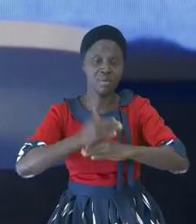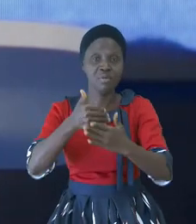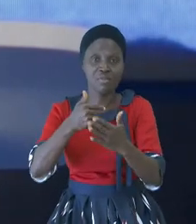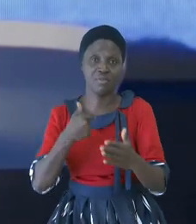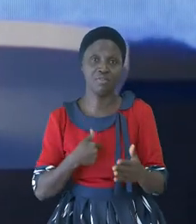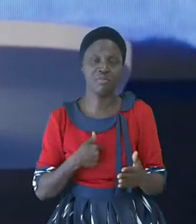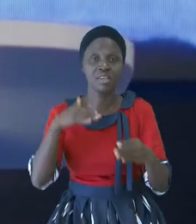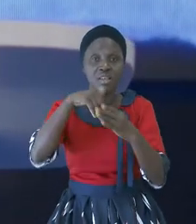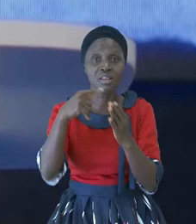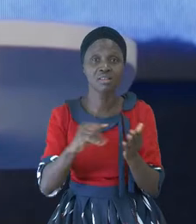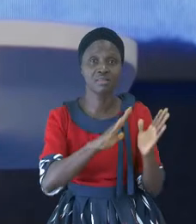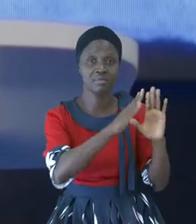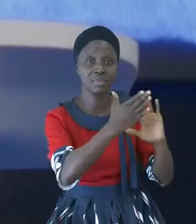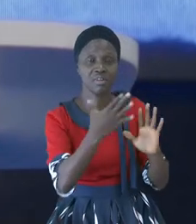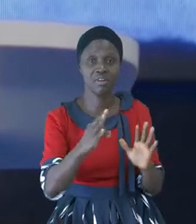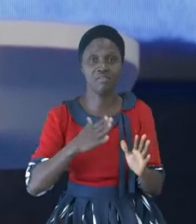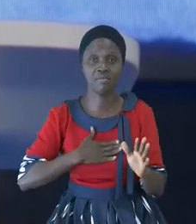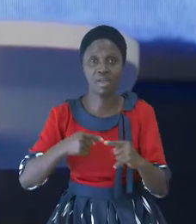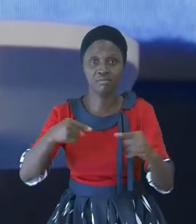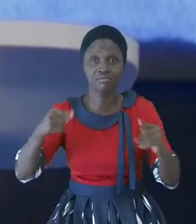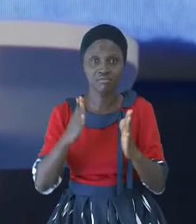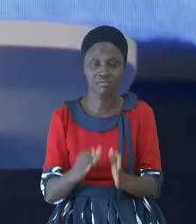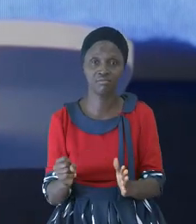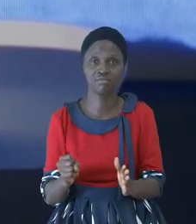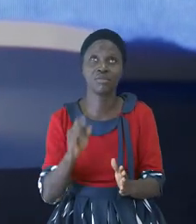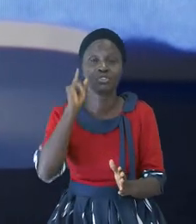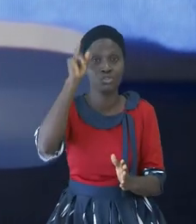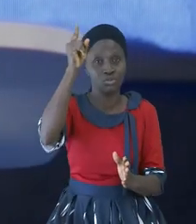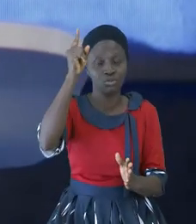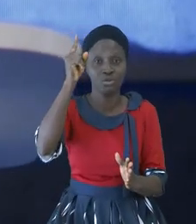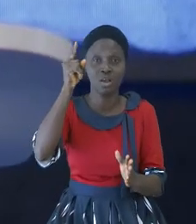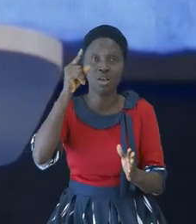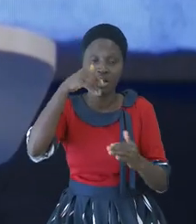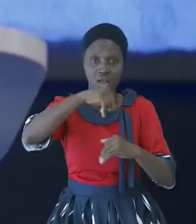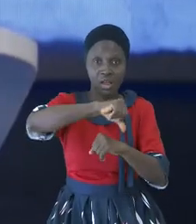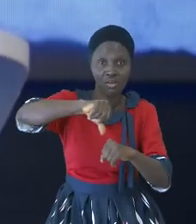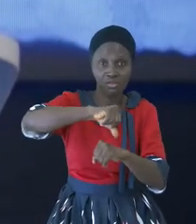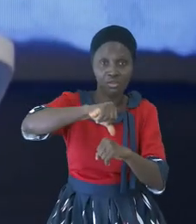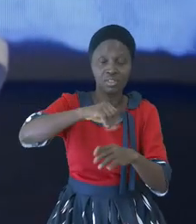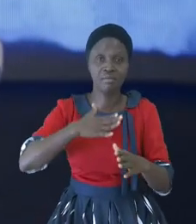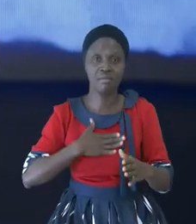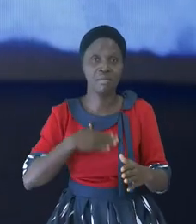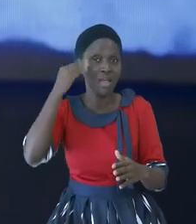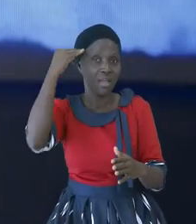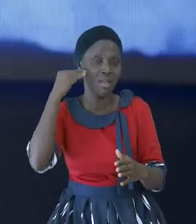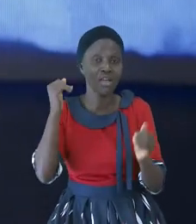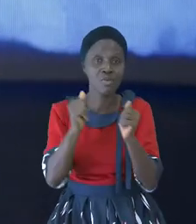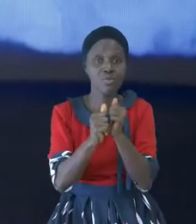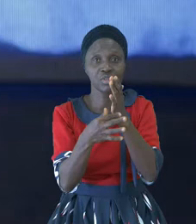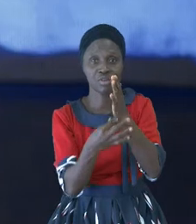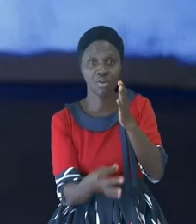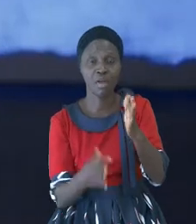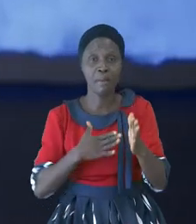in the presence of mine enemies. Thou anointest my head with oil,